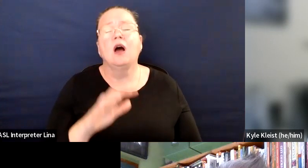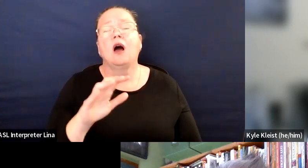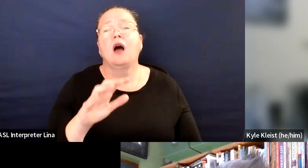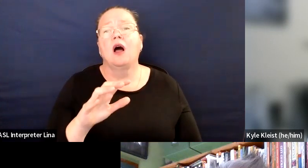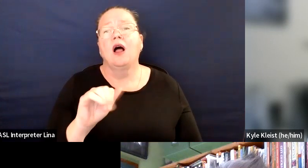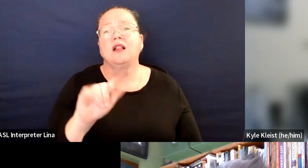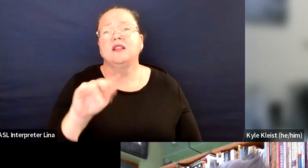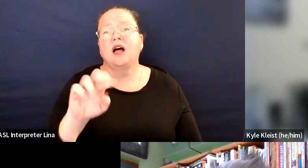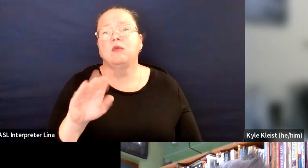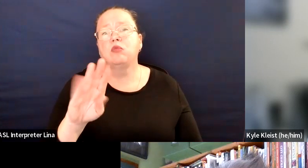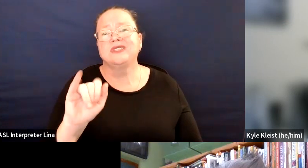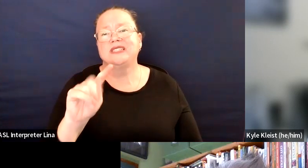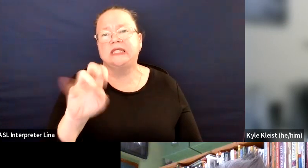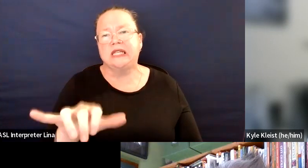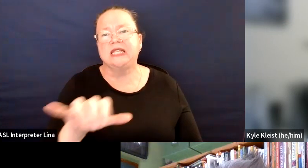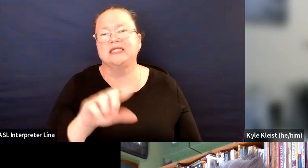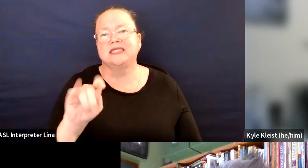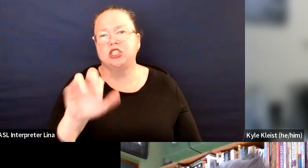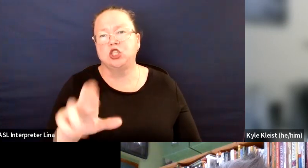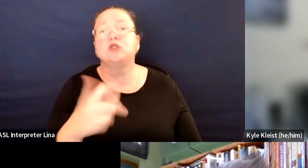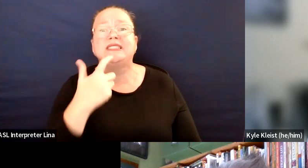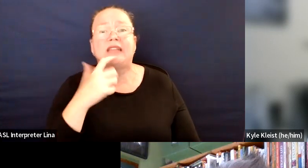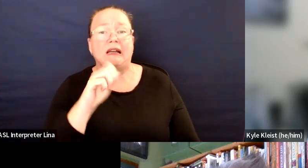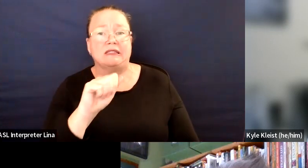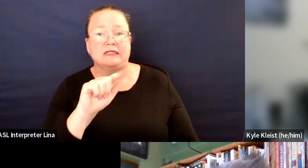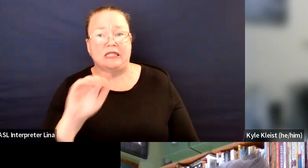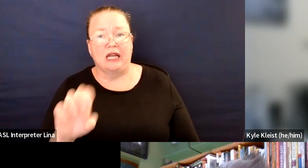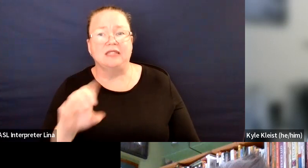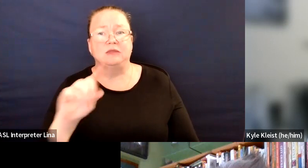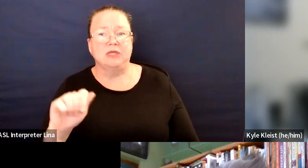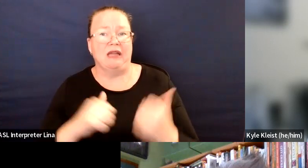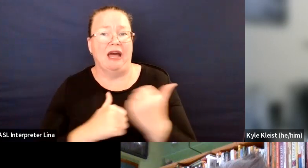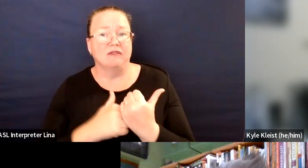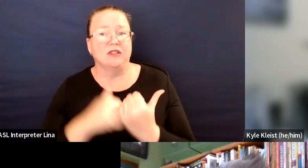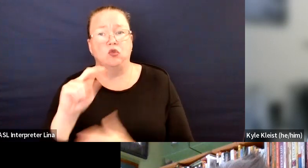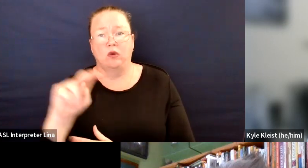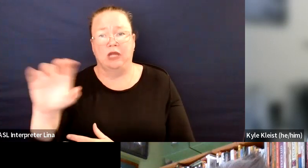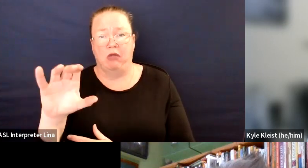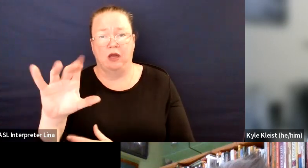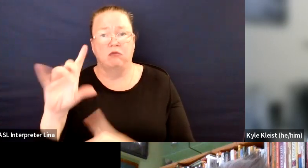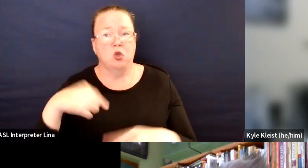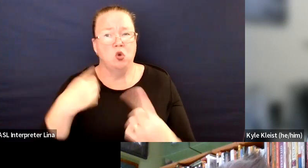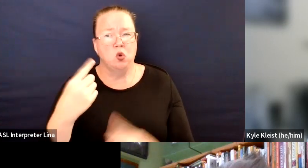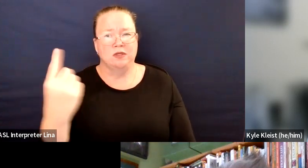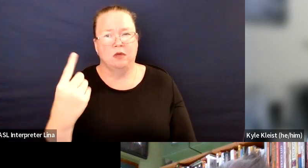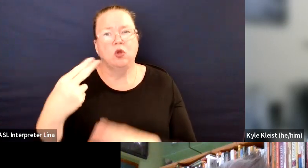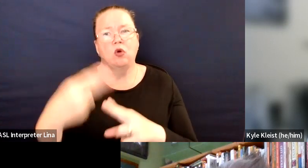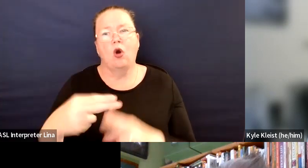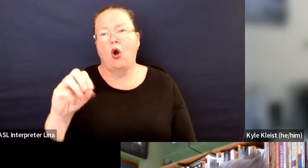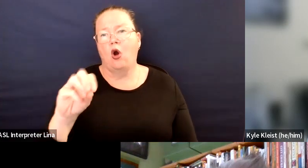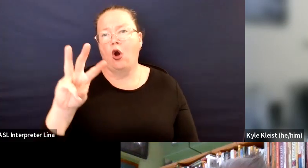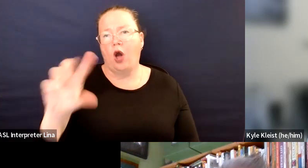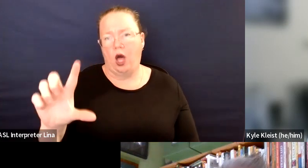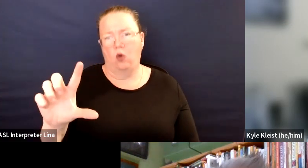Brittany Zinier says, Alliance of Disability Advocates in North Carolina have been using a device called